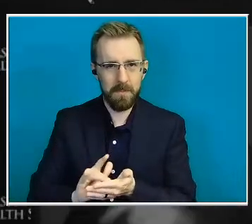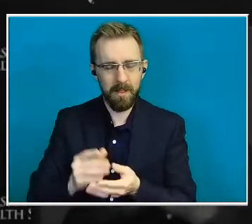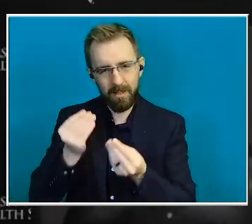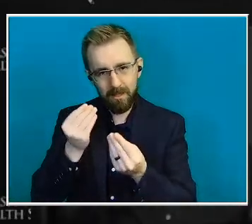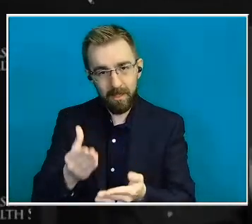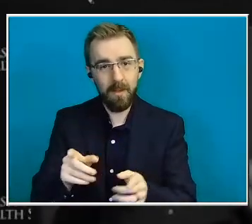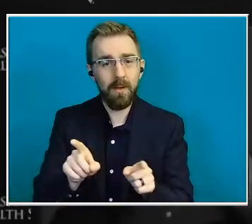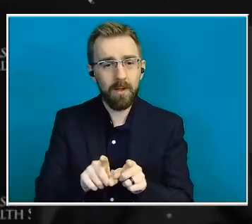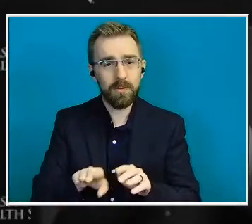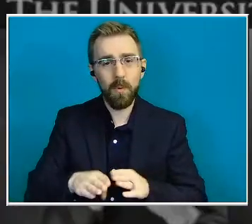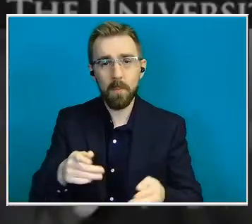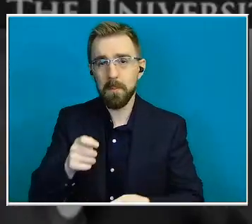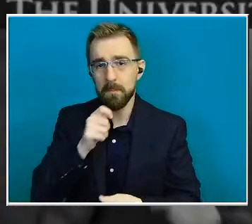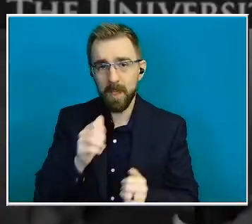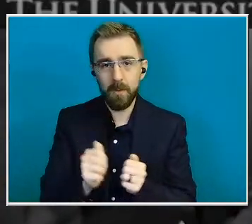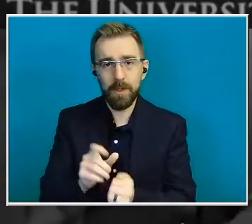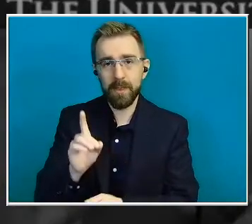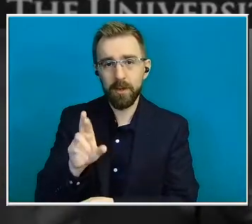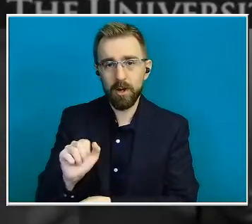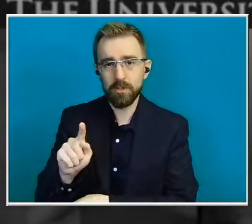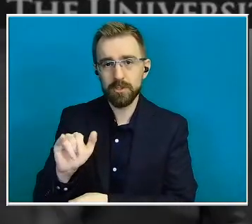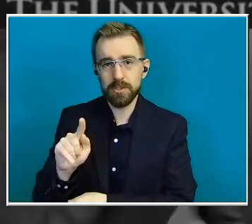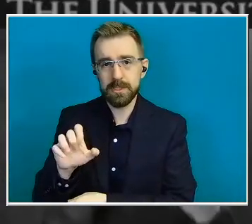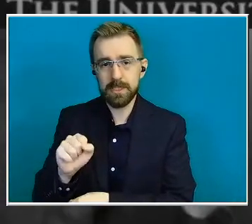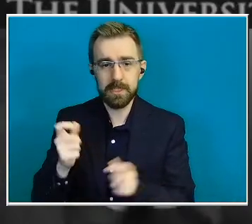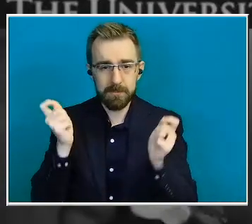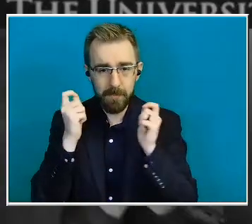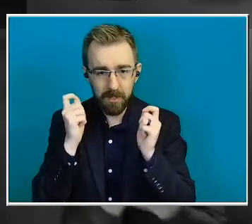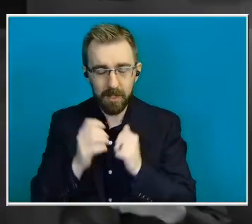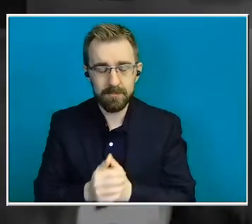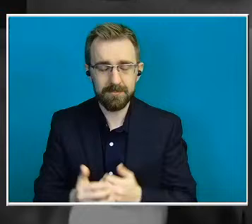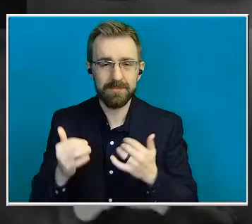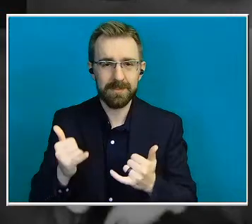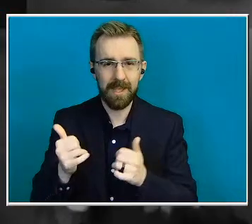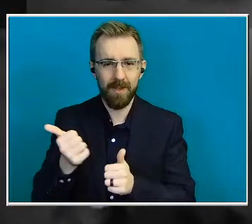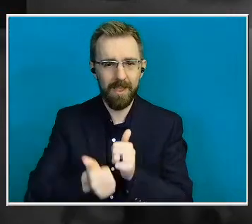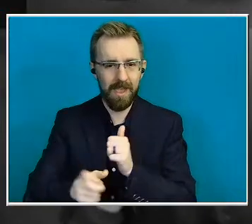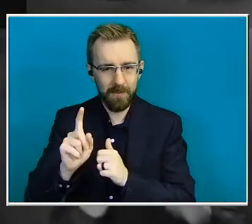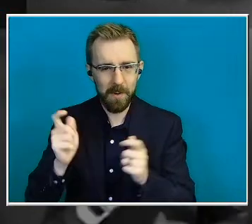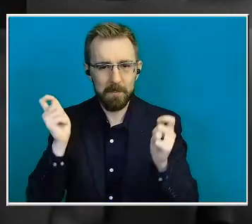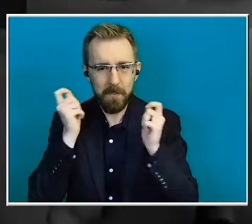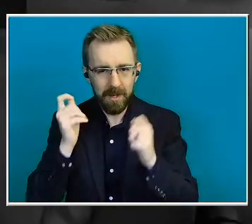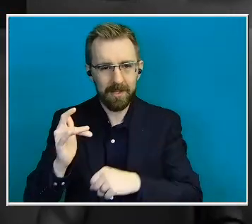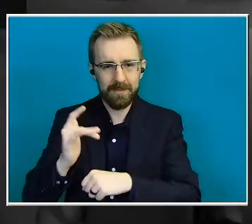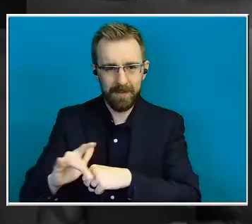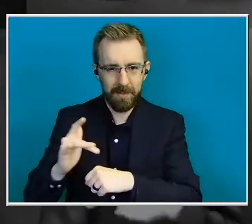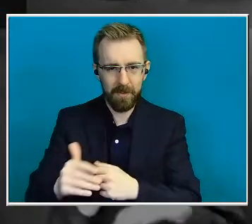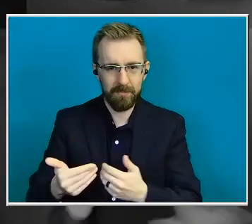mics with Dr. Stites podcasts. Now, everywhere podcasts are available.